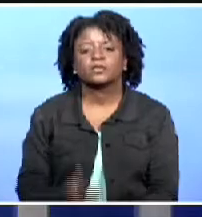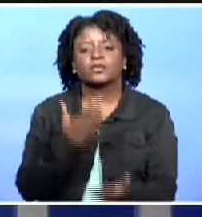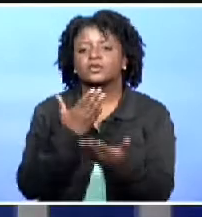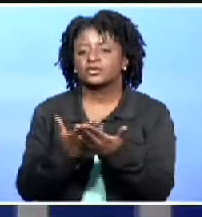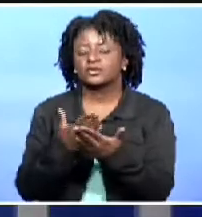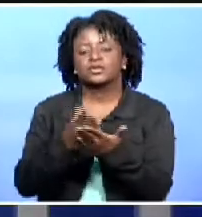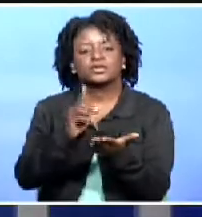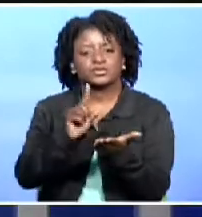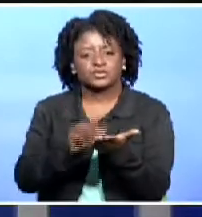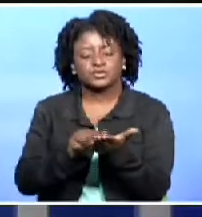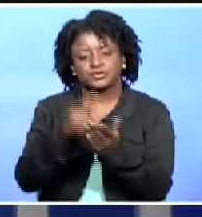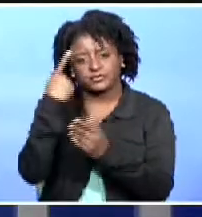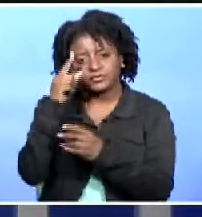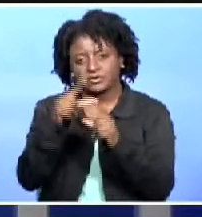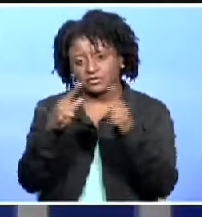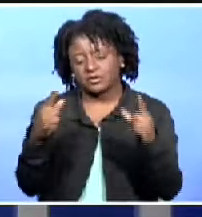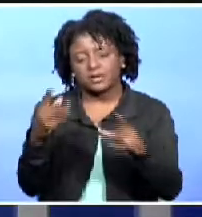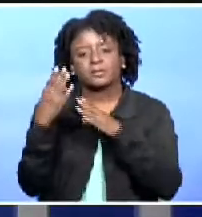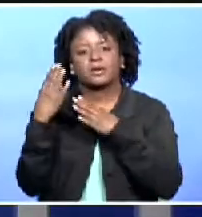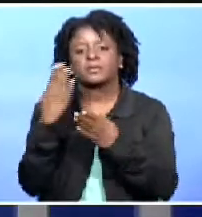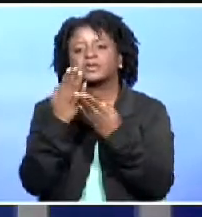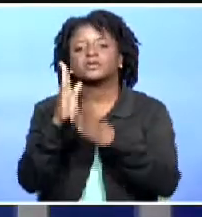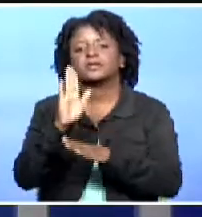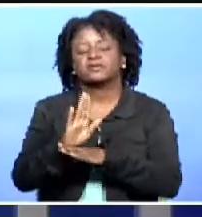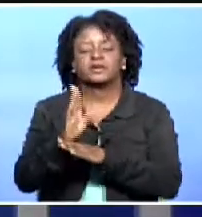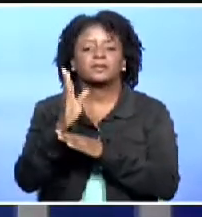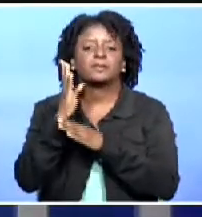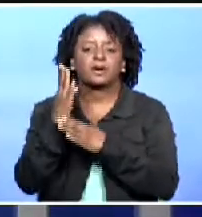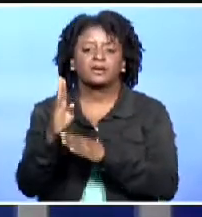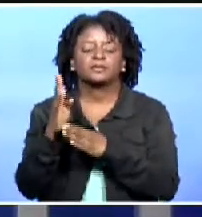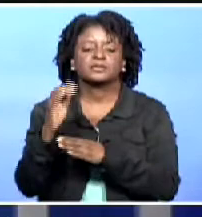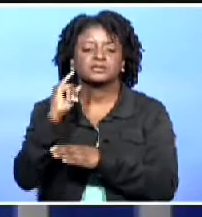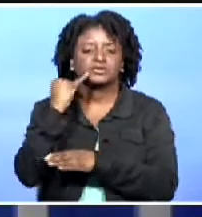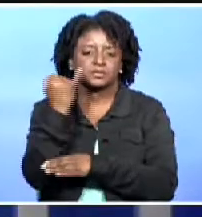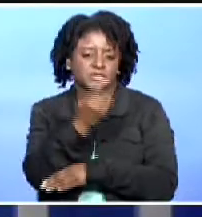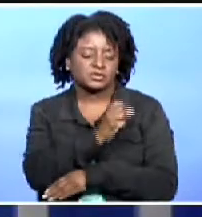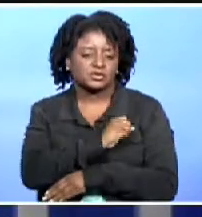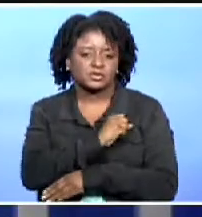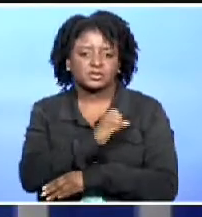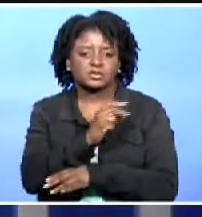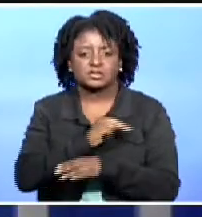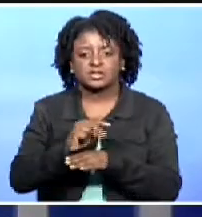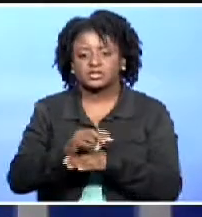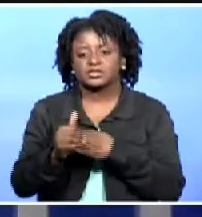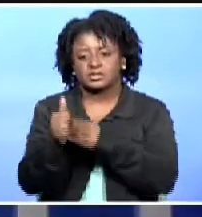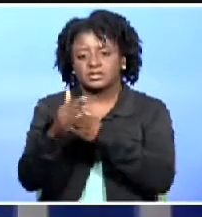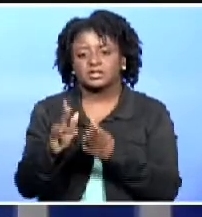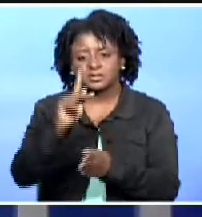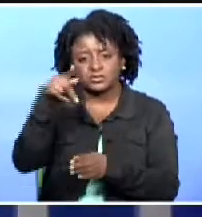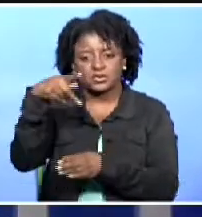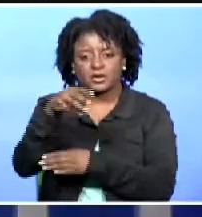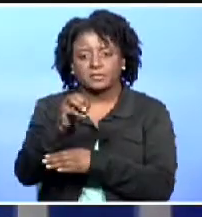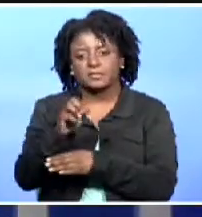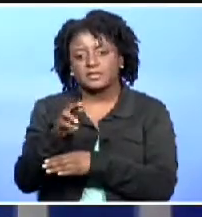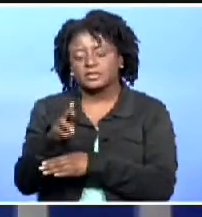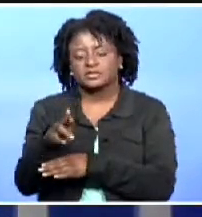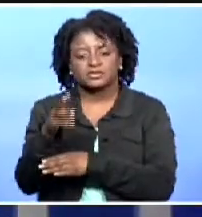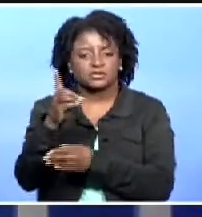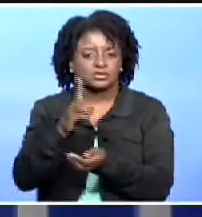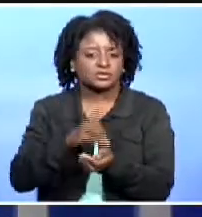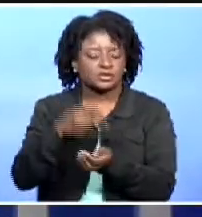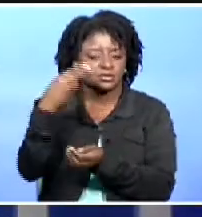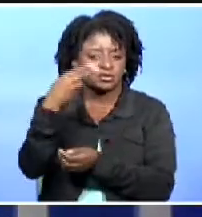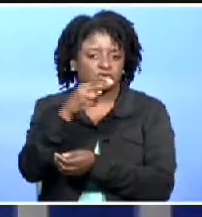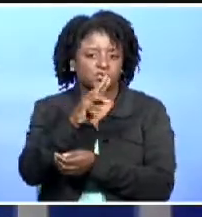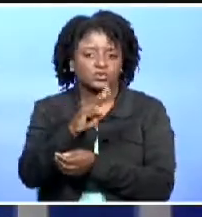Good news for Grand Bahama. Good evening, Bahamas. I'm Jiminita Swain. The nation's leader, Prime Minister Dr. the Honorable Hubert Minnis, on Grand